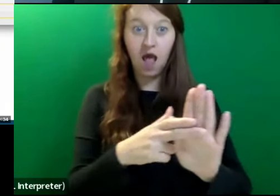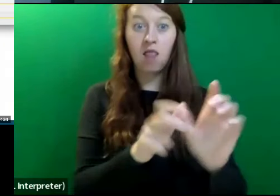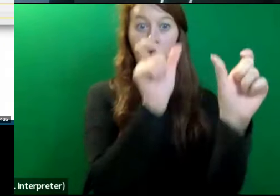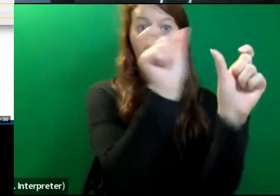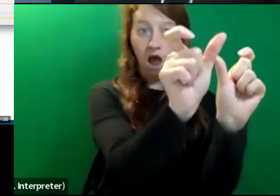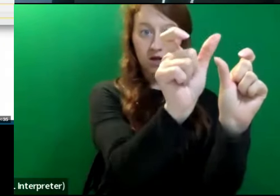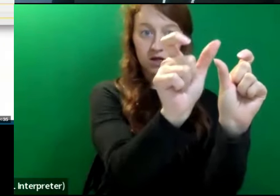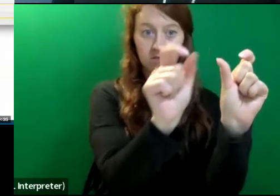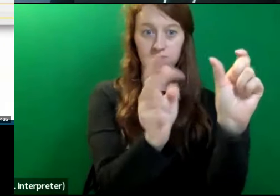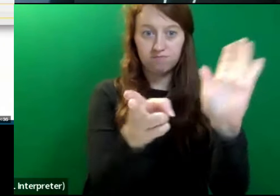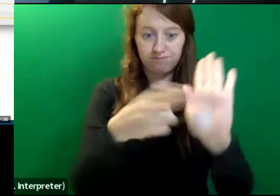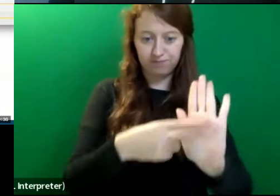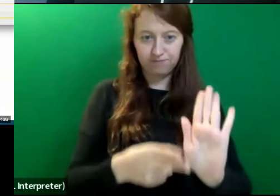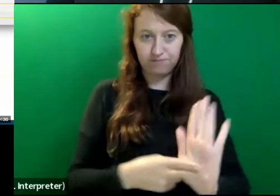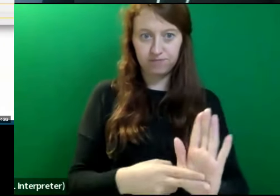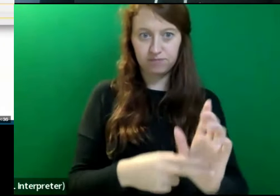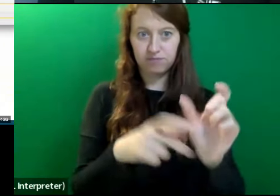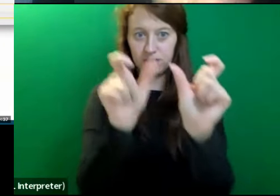on.